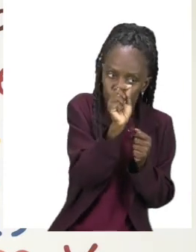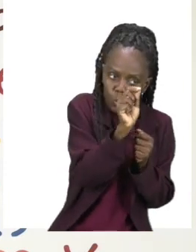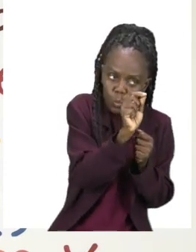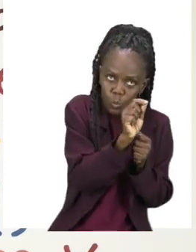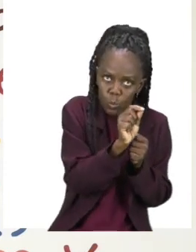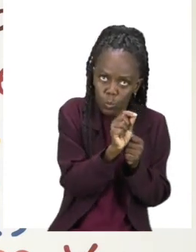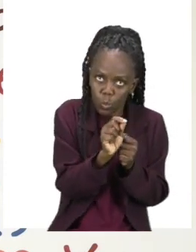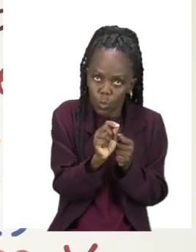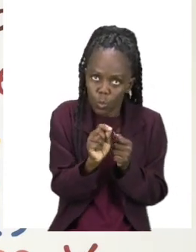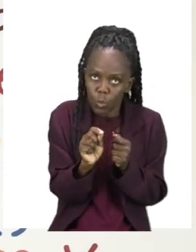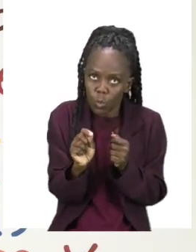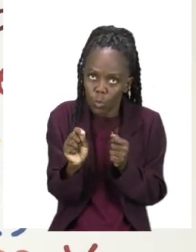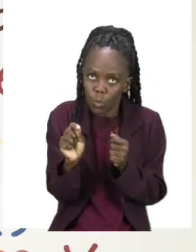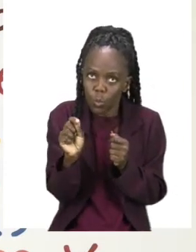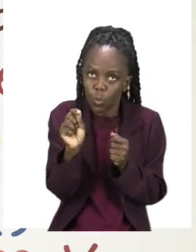round.